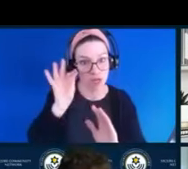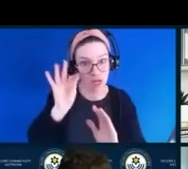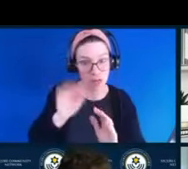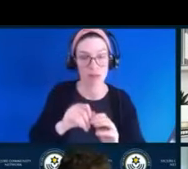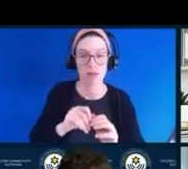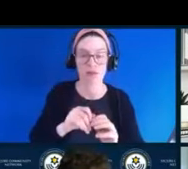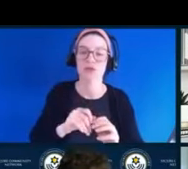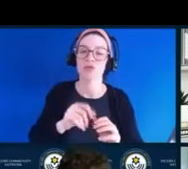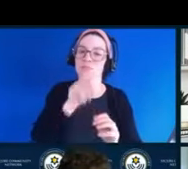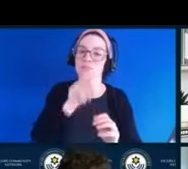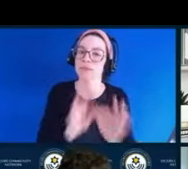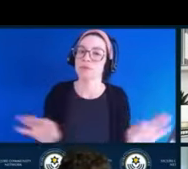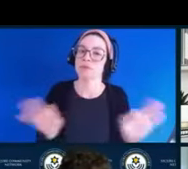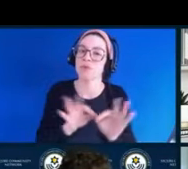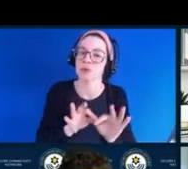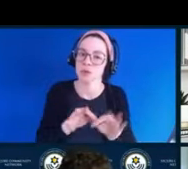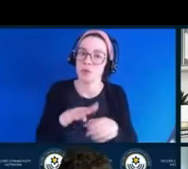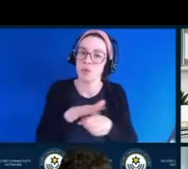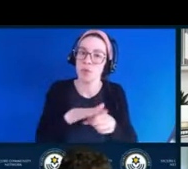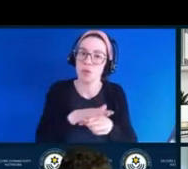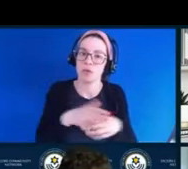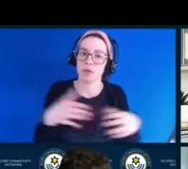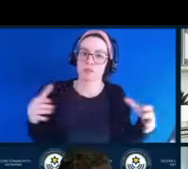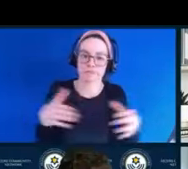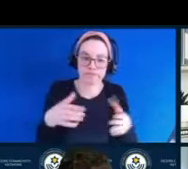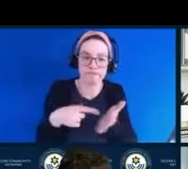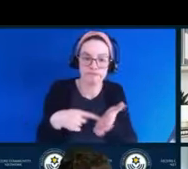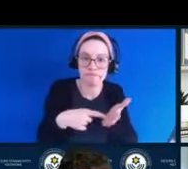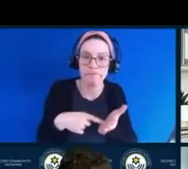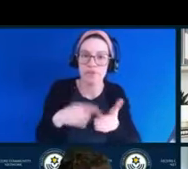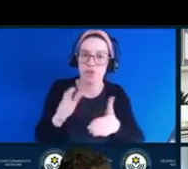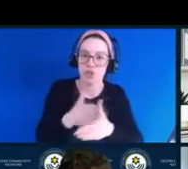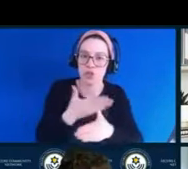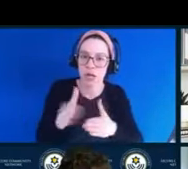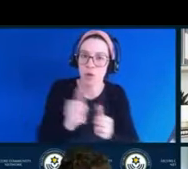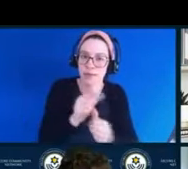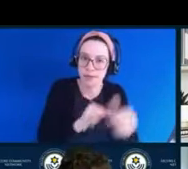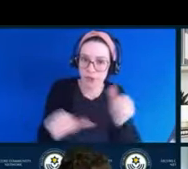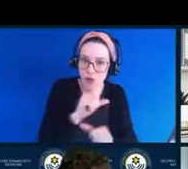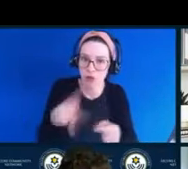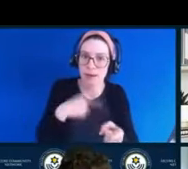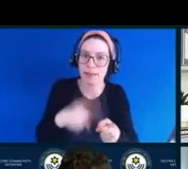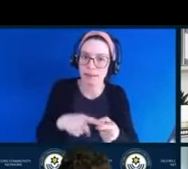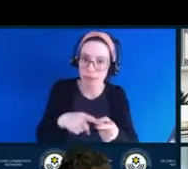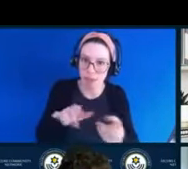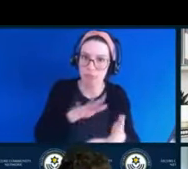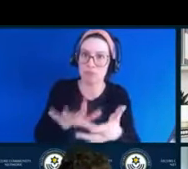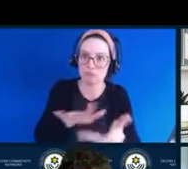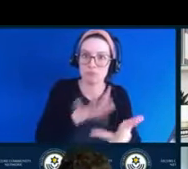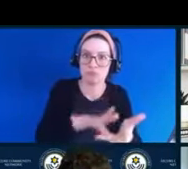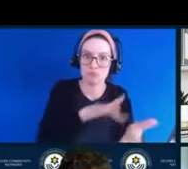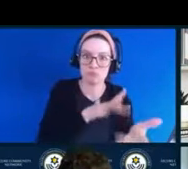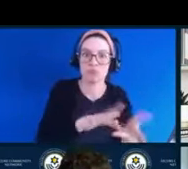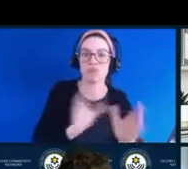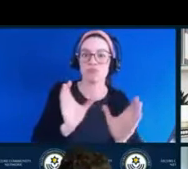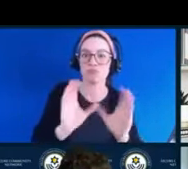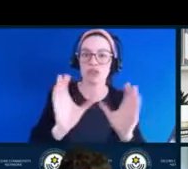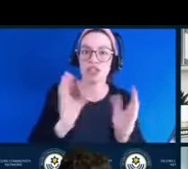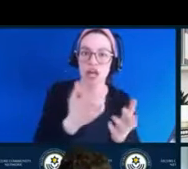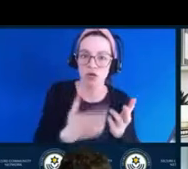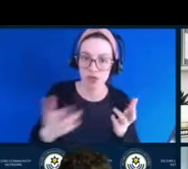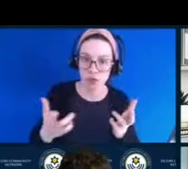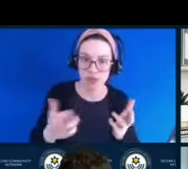then seek them out. Excellent. Excellent. And again, as shared, many of our panelists here